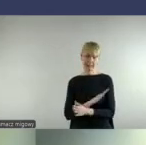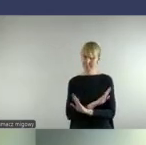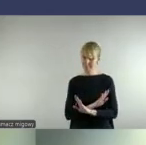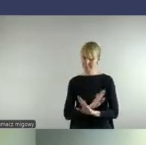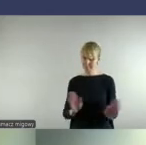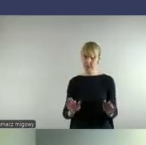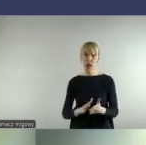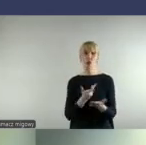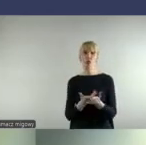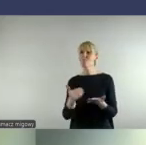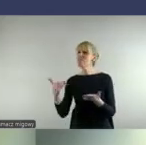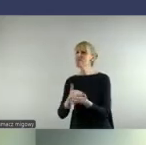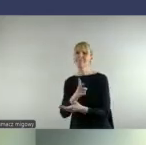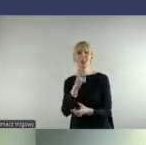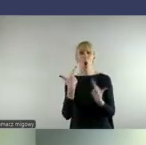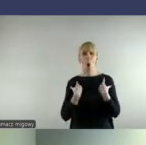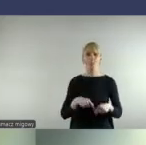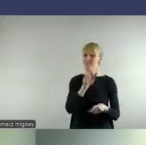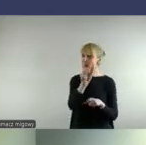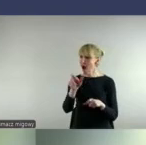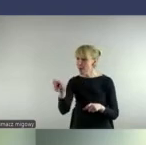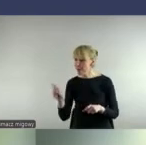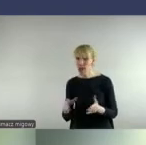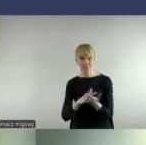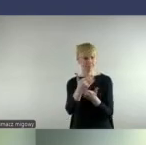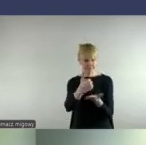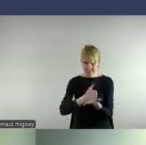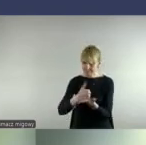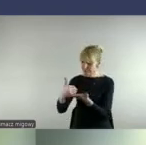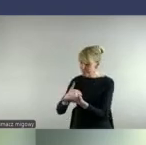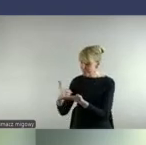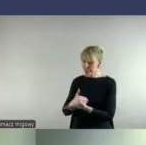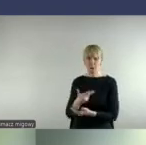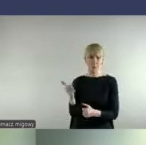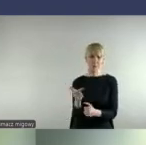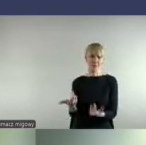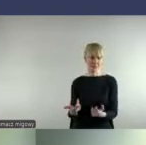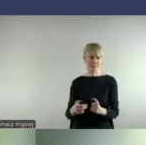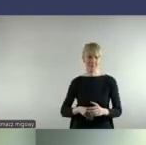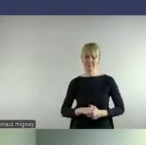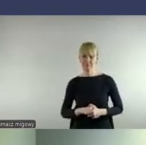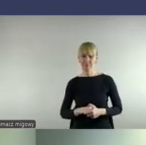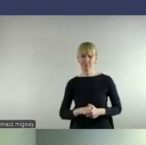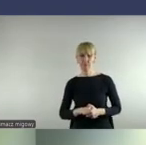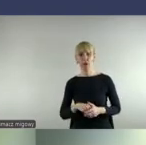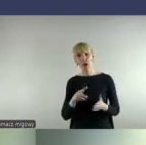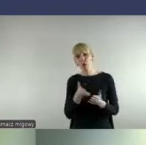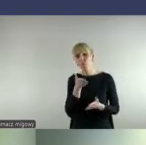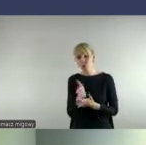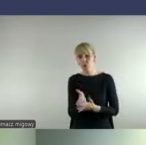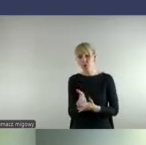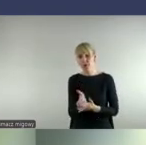local competence to cope with crisis. And that's when we're onto the topic of resilience.